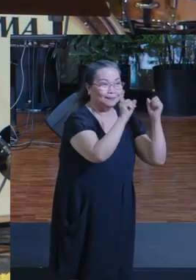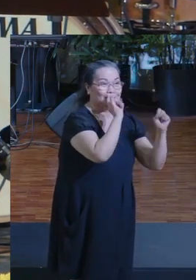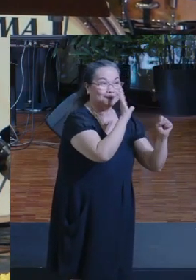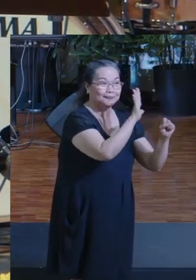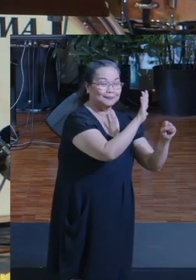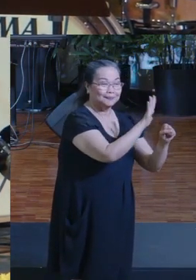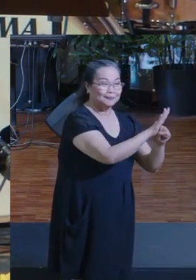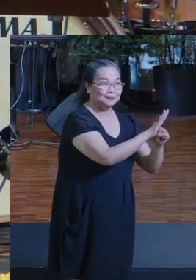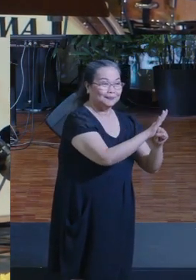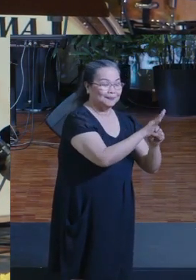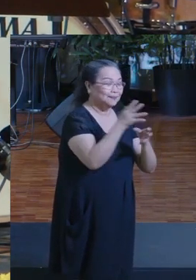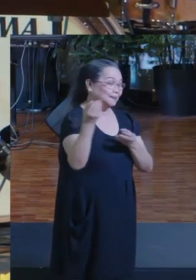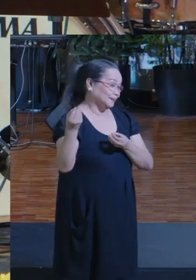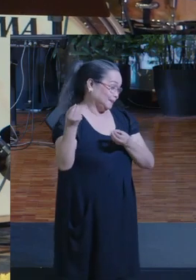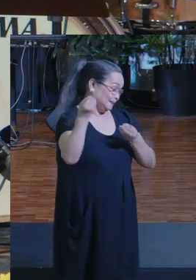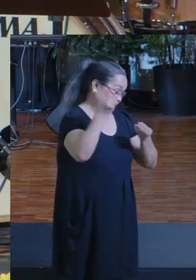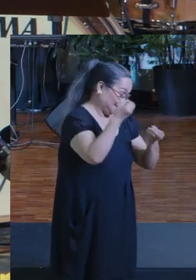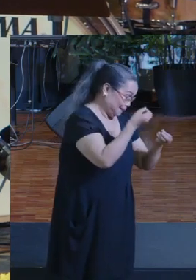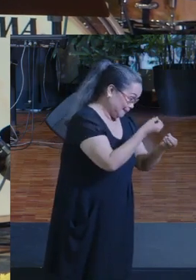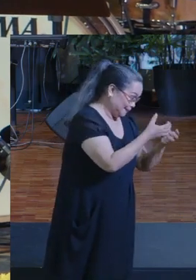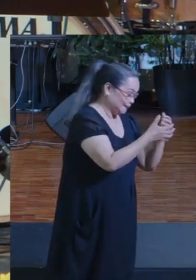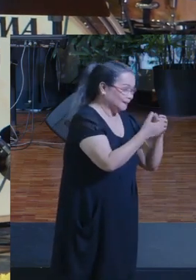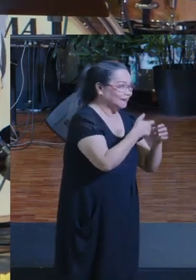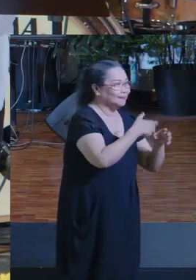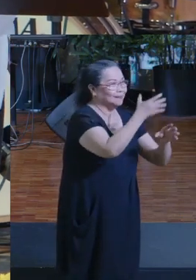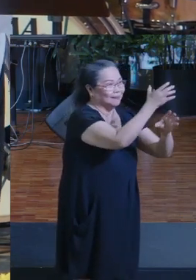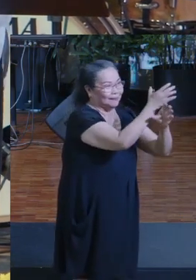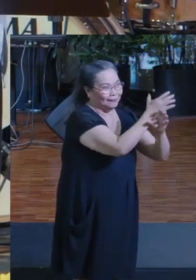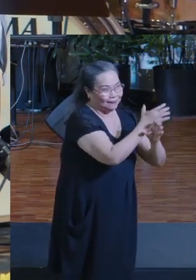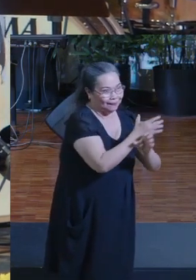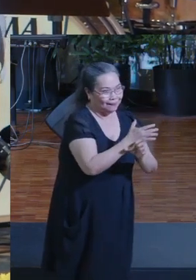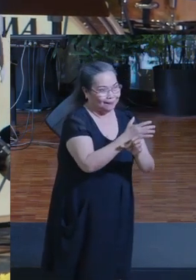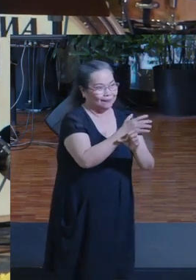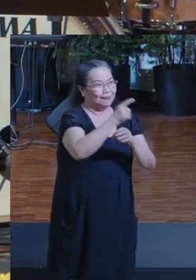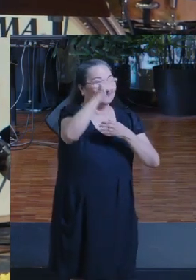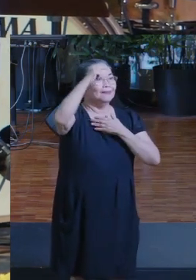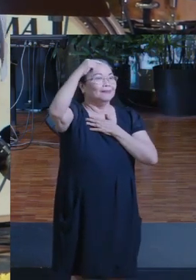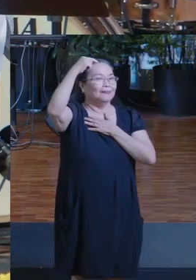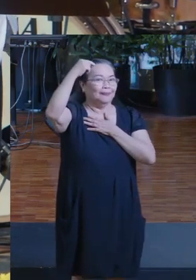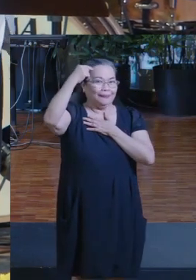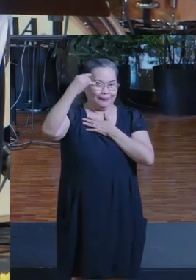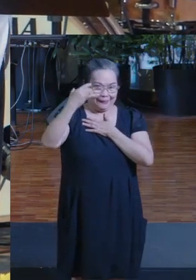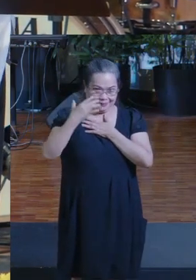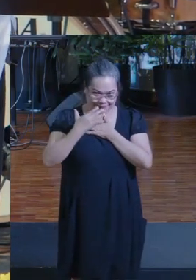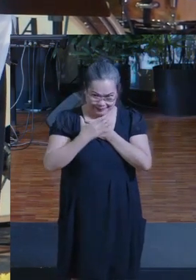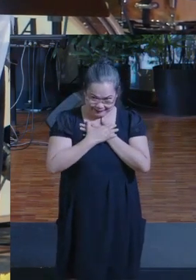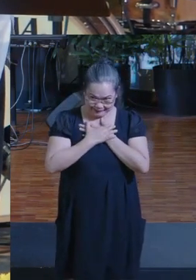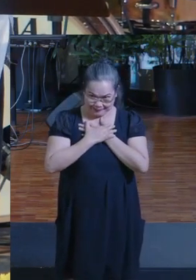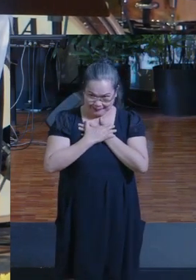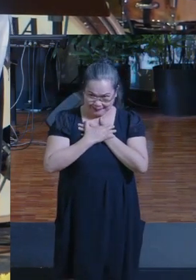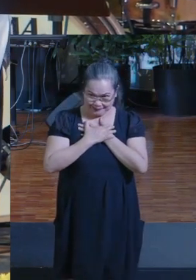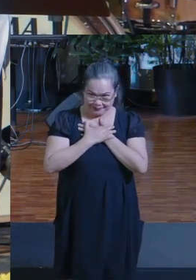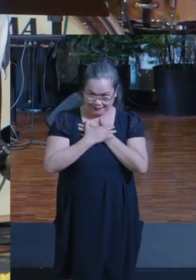original ay charis. Yung po ang salita for grace.